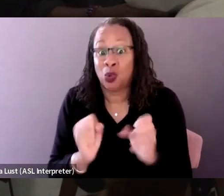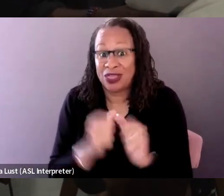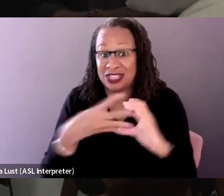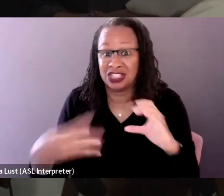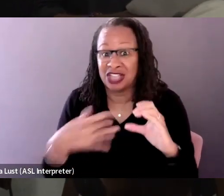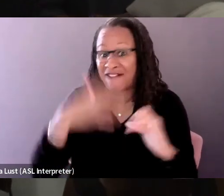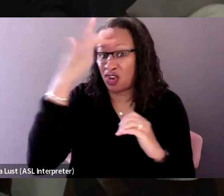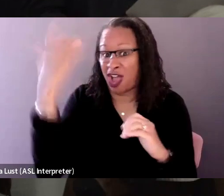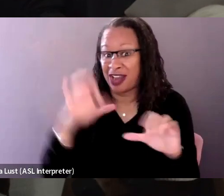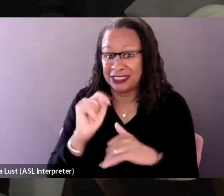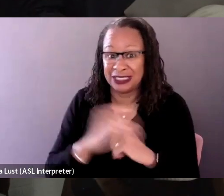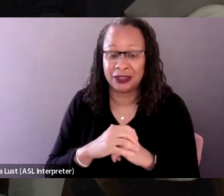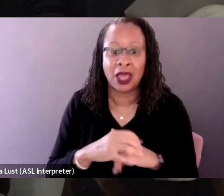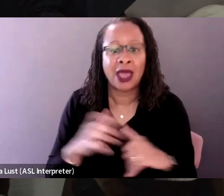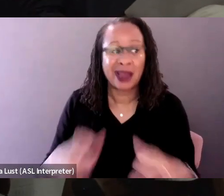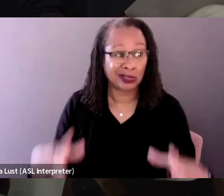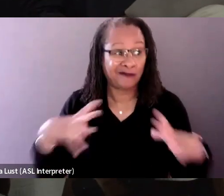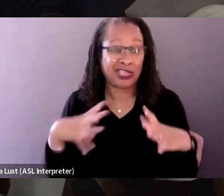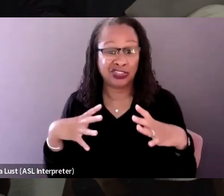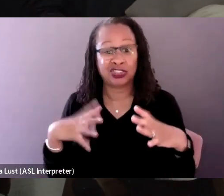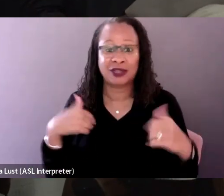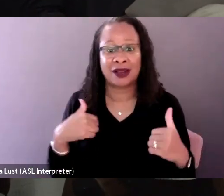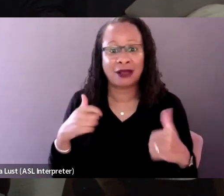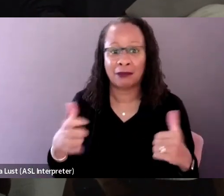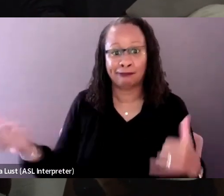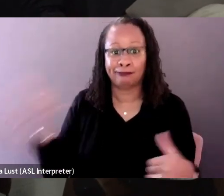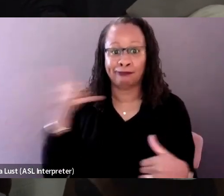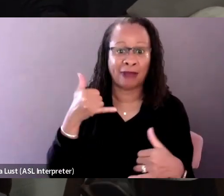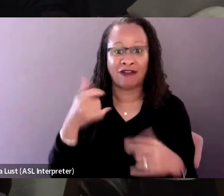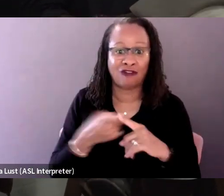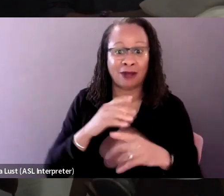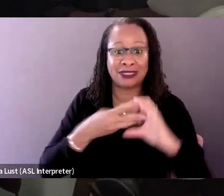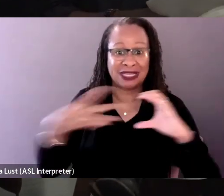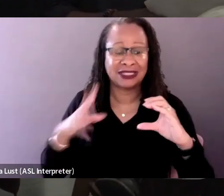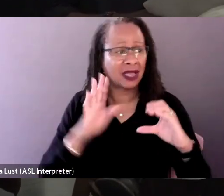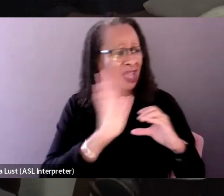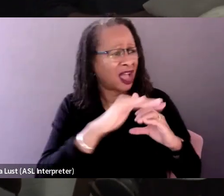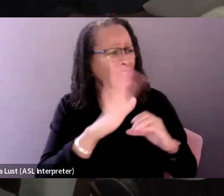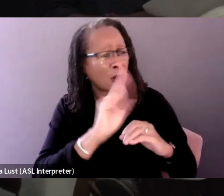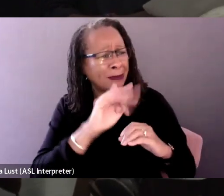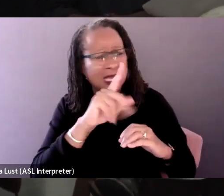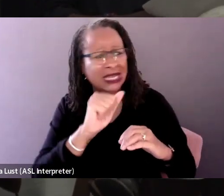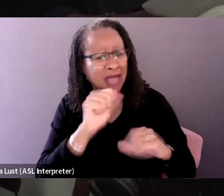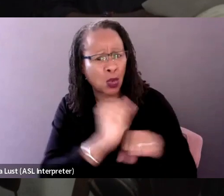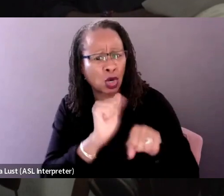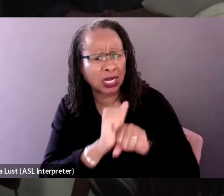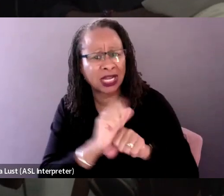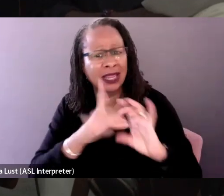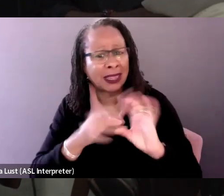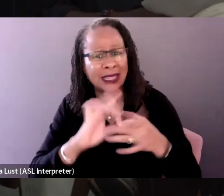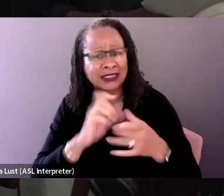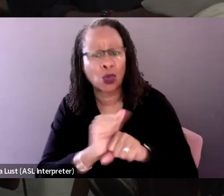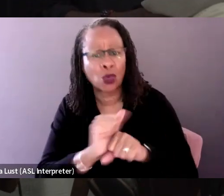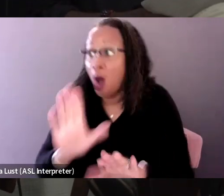vacation, and I got a letter from Sundance saying like, hey, your media is down. And I was like, cool, I'll get it up in 24 hours. And I